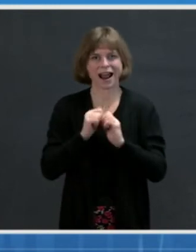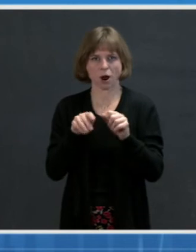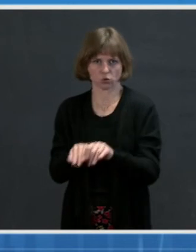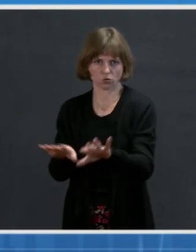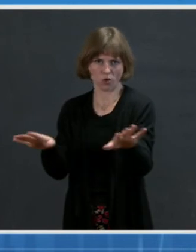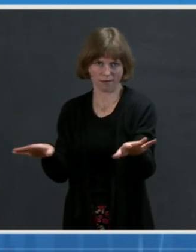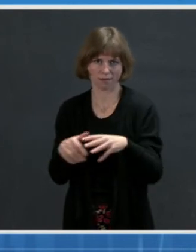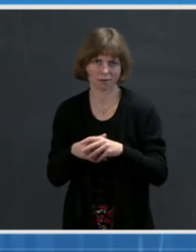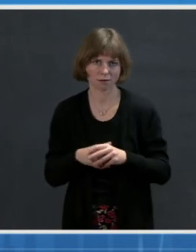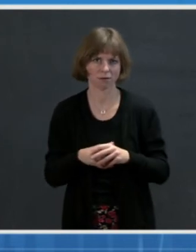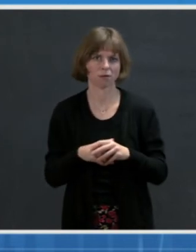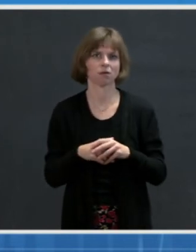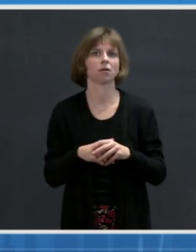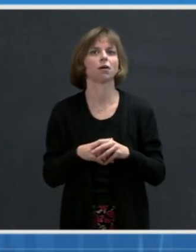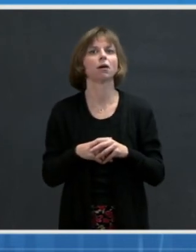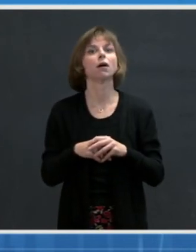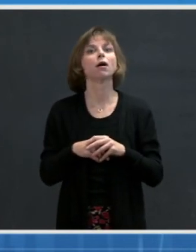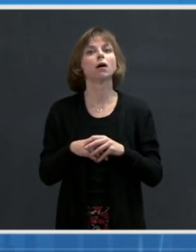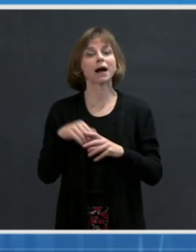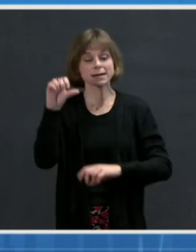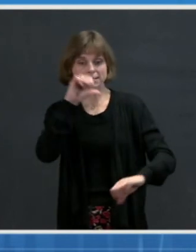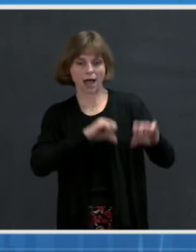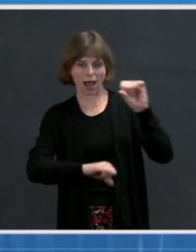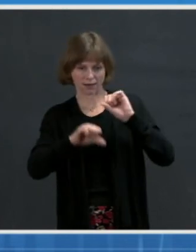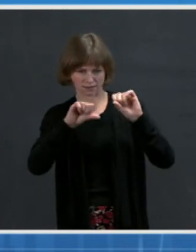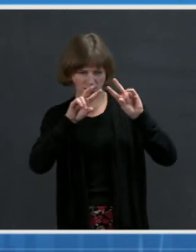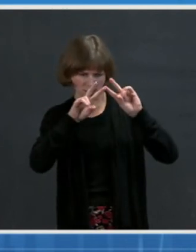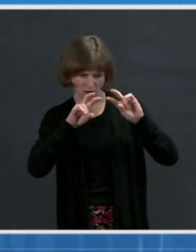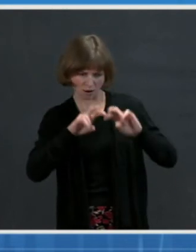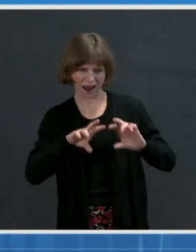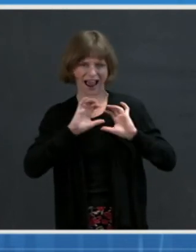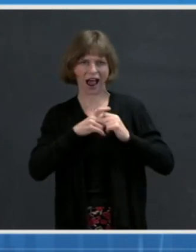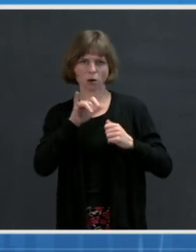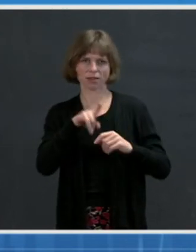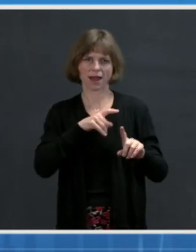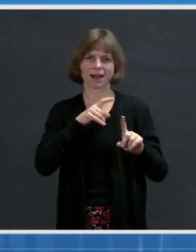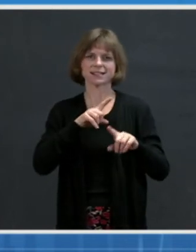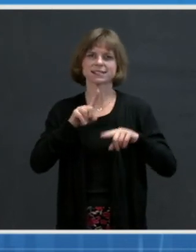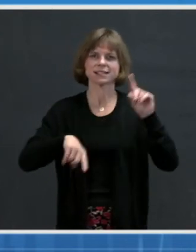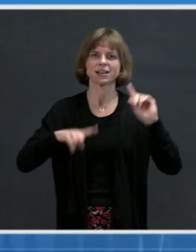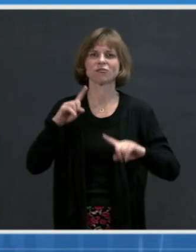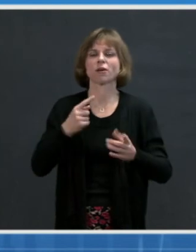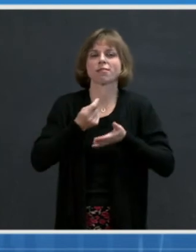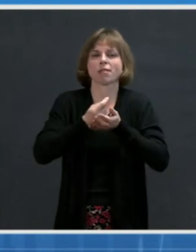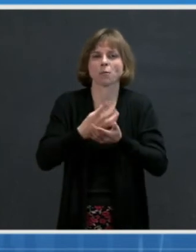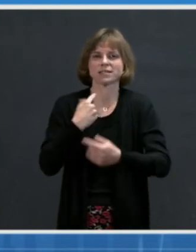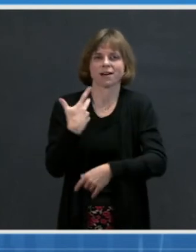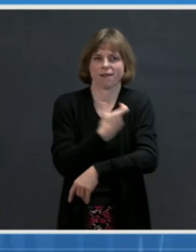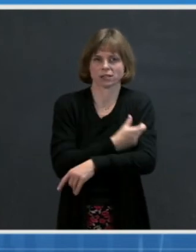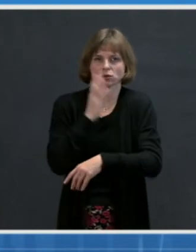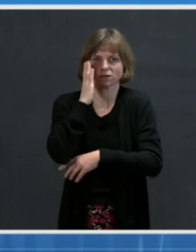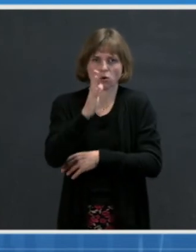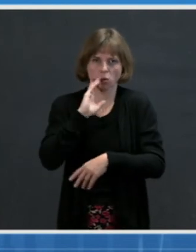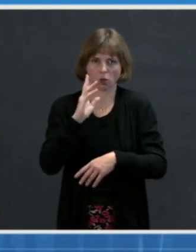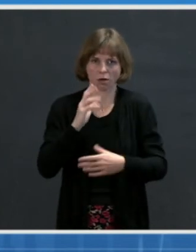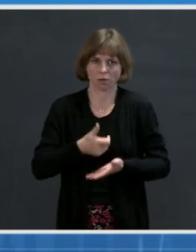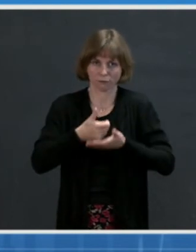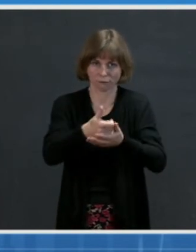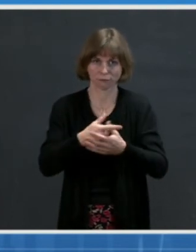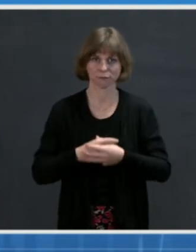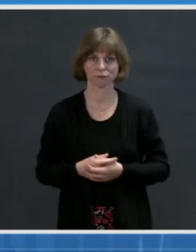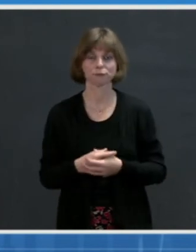we can then scientifically examine how variants impact vaccines and therapeutics moving forward. Finally, I want to say that we are proud